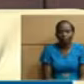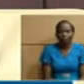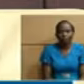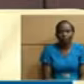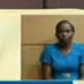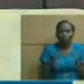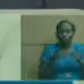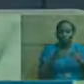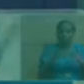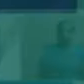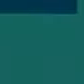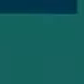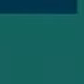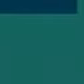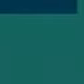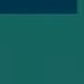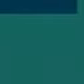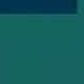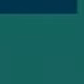take